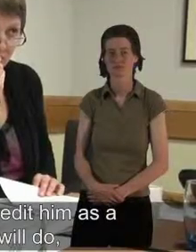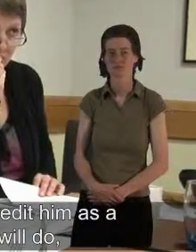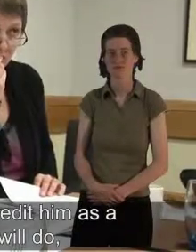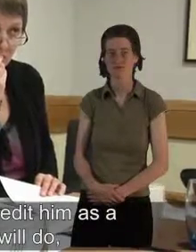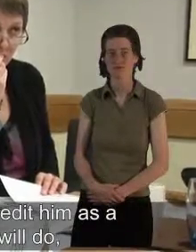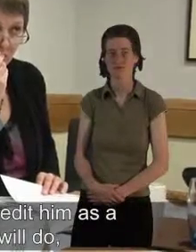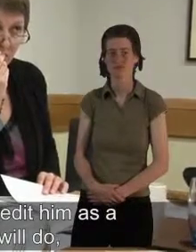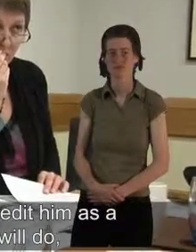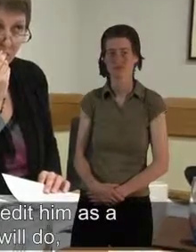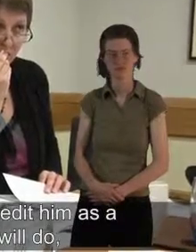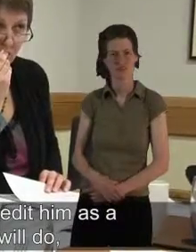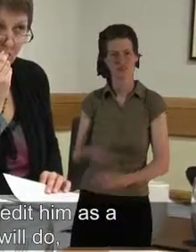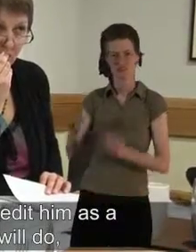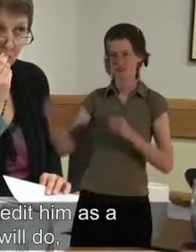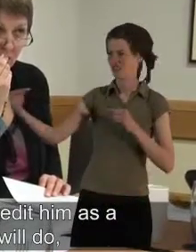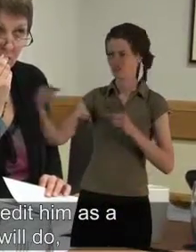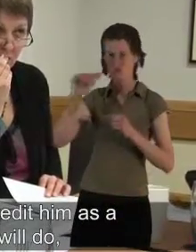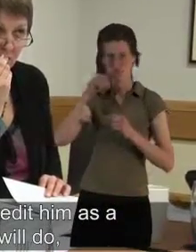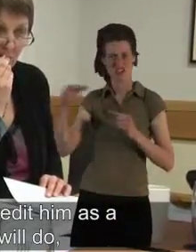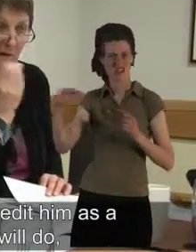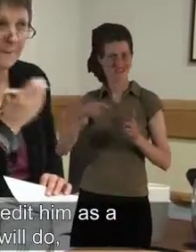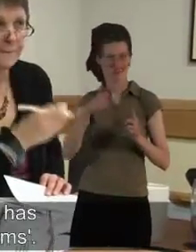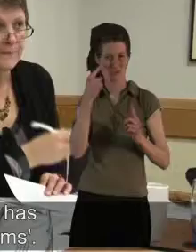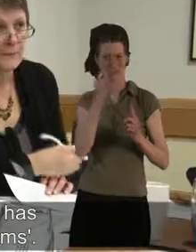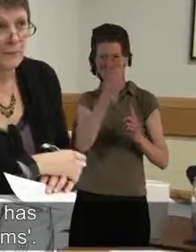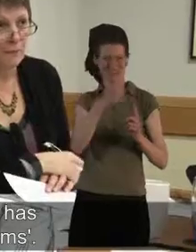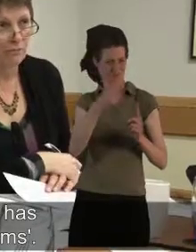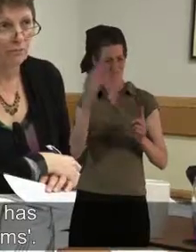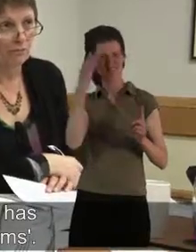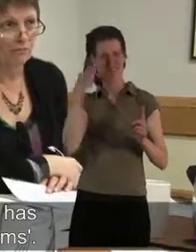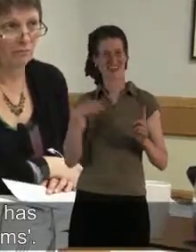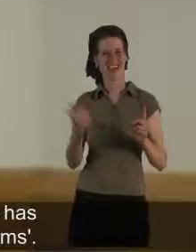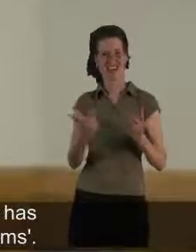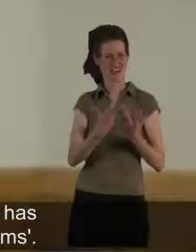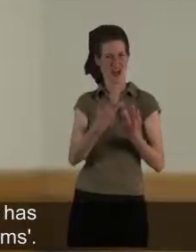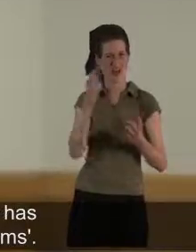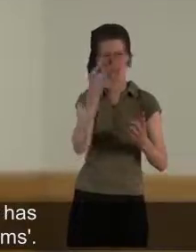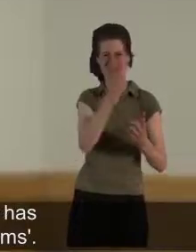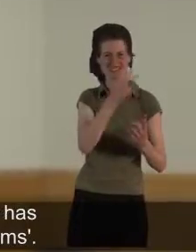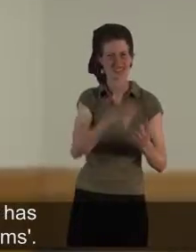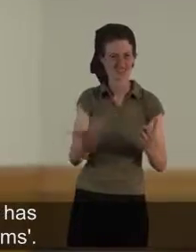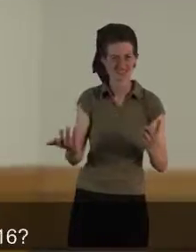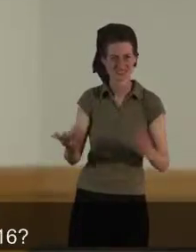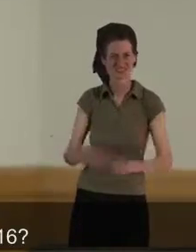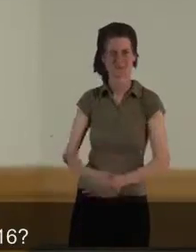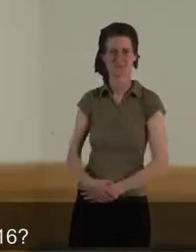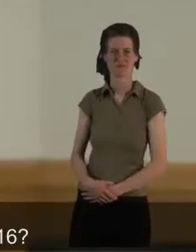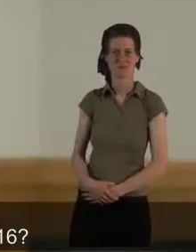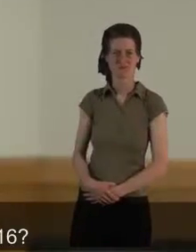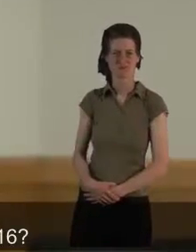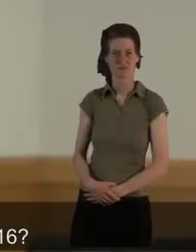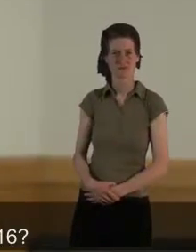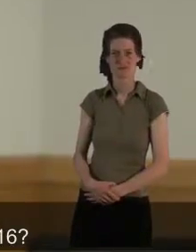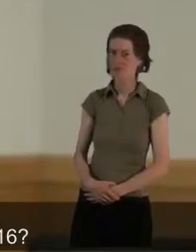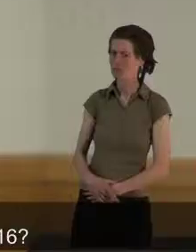other side will try to discredit him as a witness, and what they will do, they will say, well, he has mental health problems. So what about then